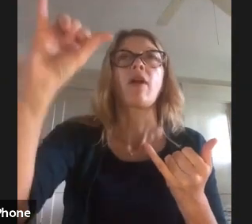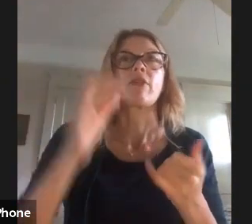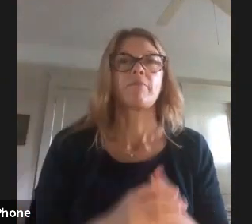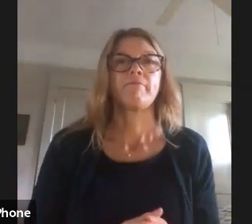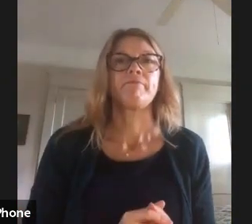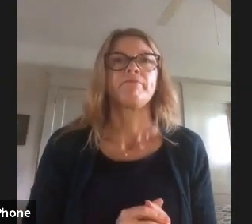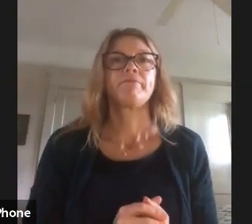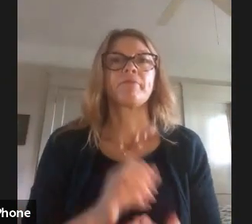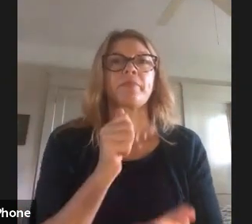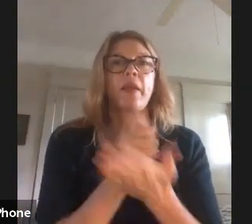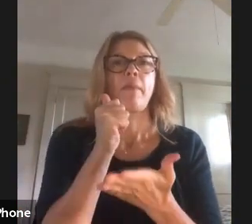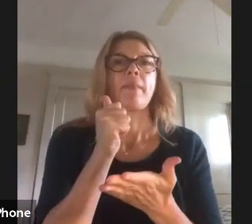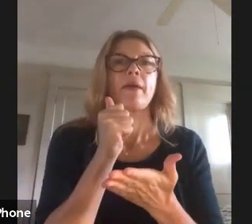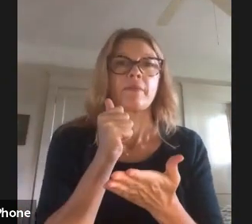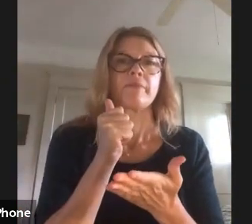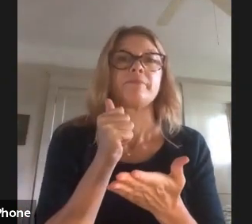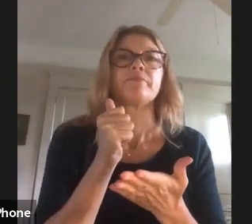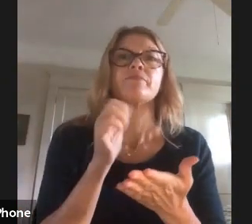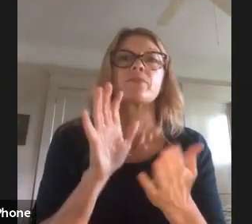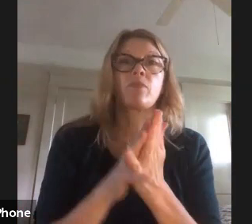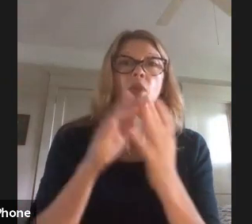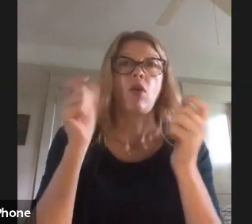forever. Amen. Alleluia.